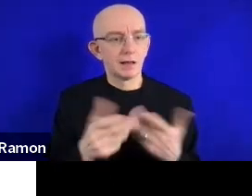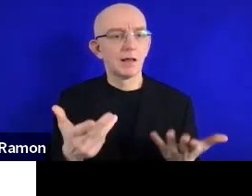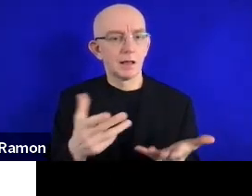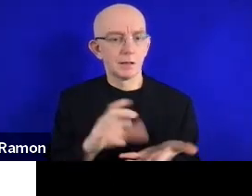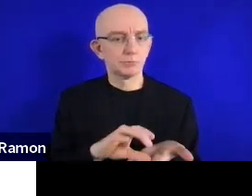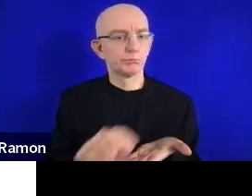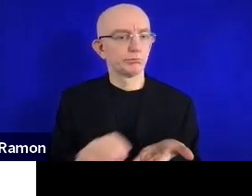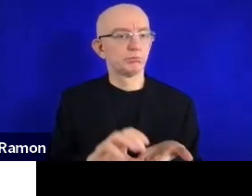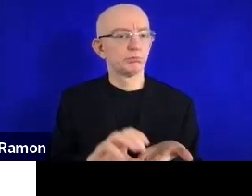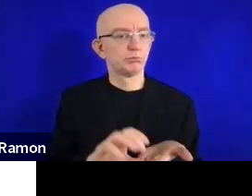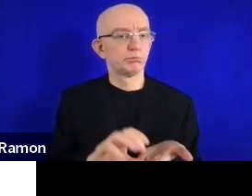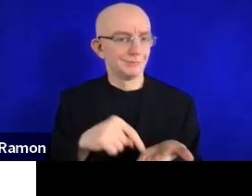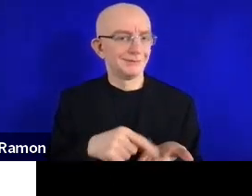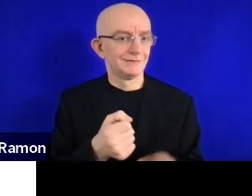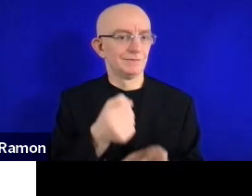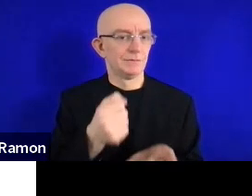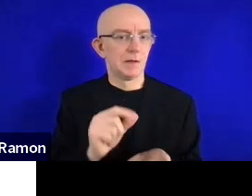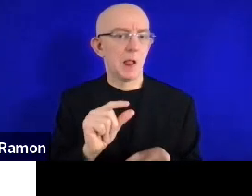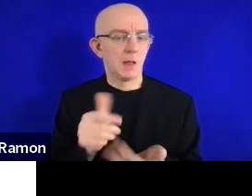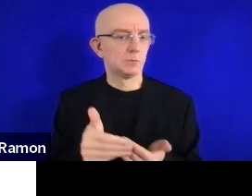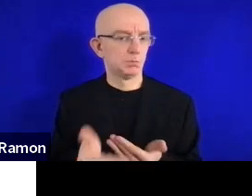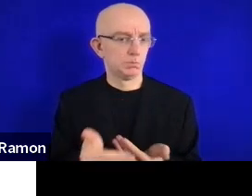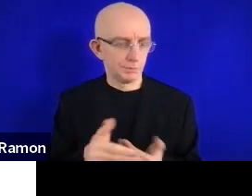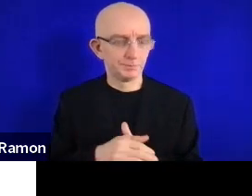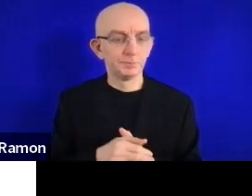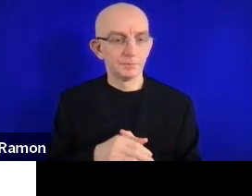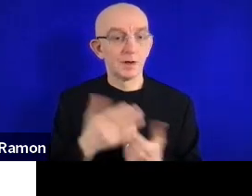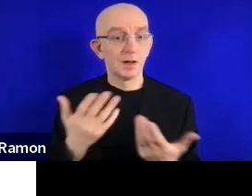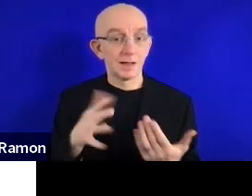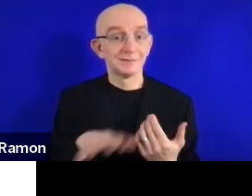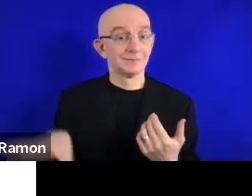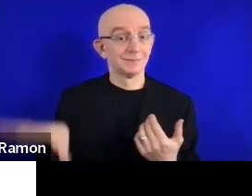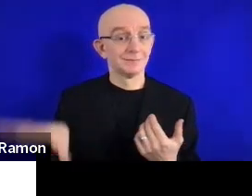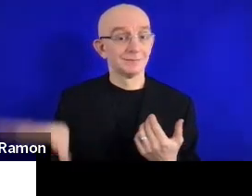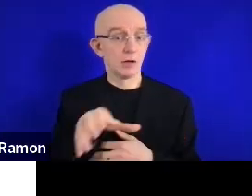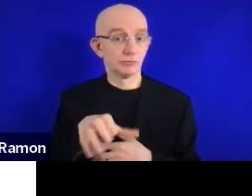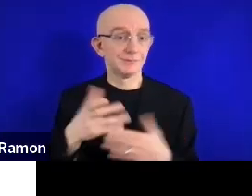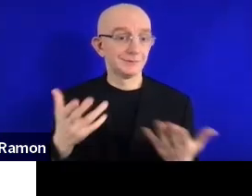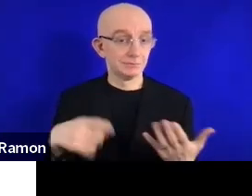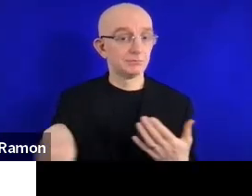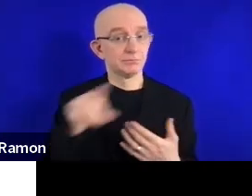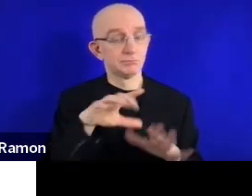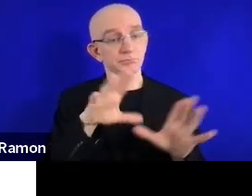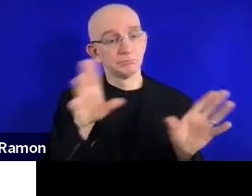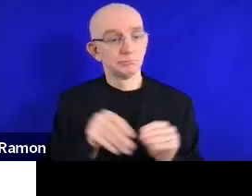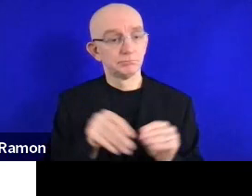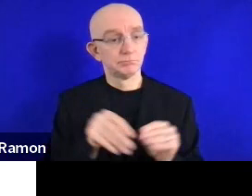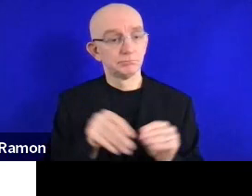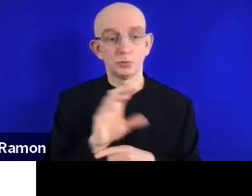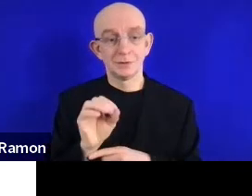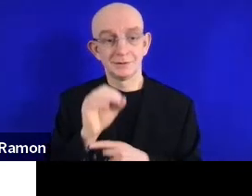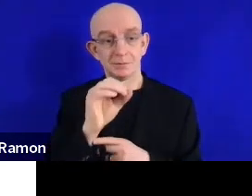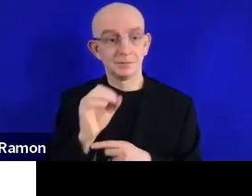so long as someone has saved for 10 years at the age of 45 years. For persons with disabilities, the